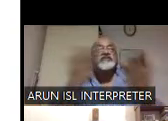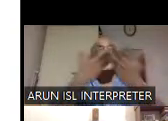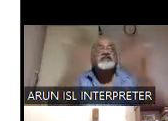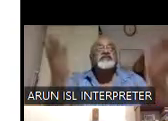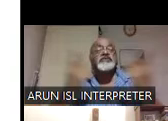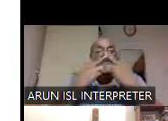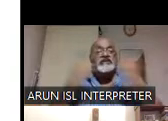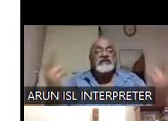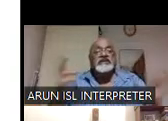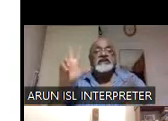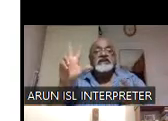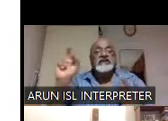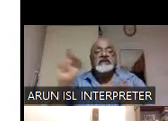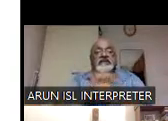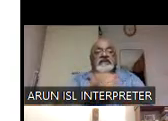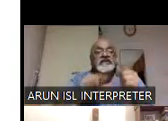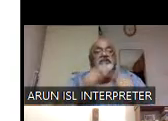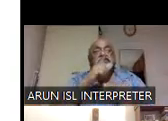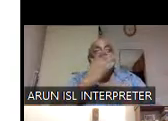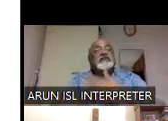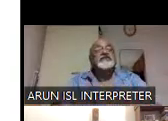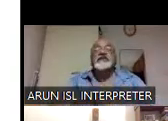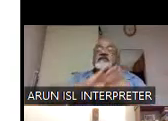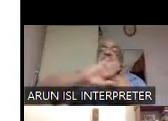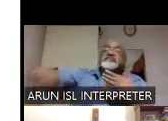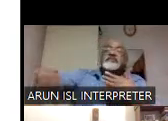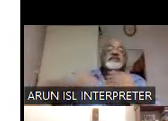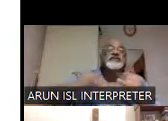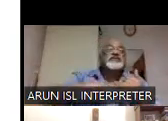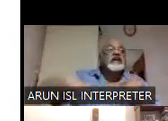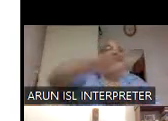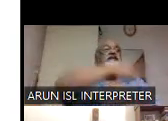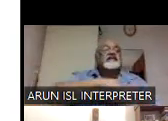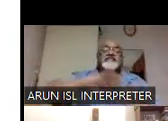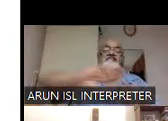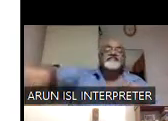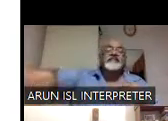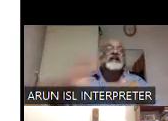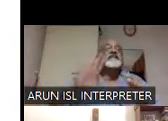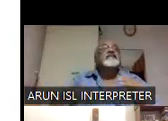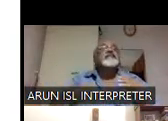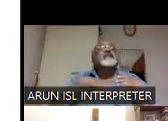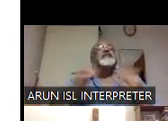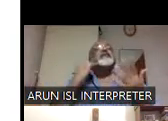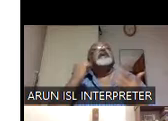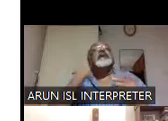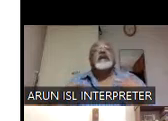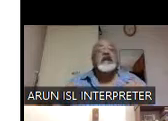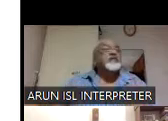than 80% of people with disabilities are excluded from mainstream participation because of lack of